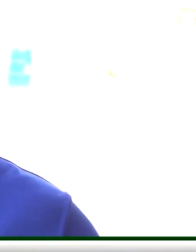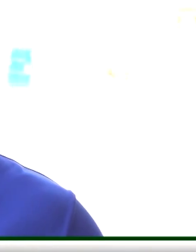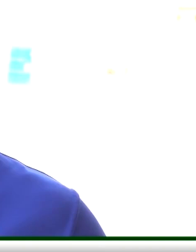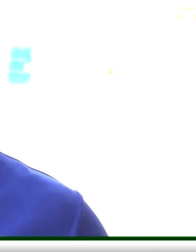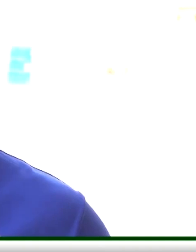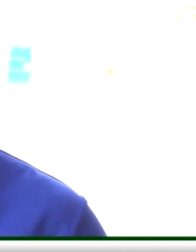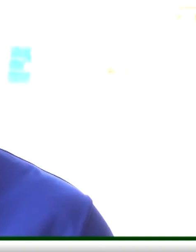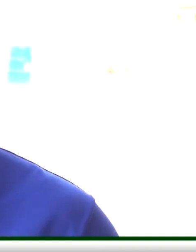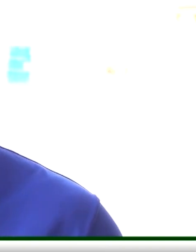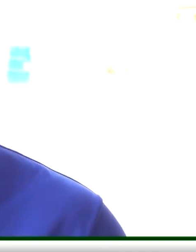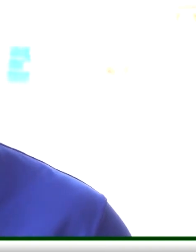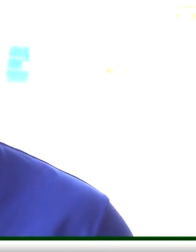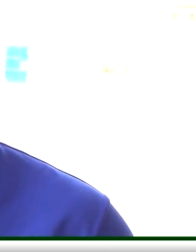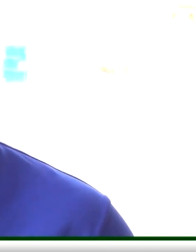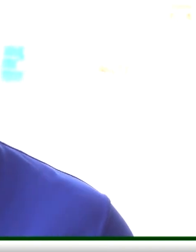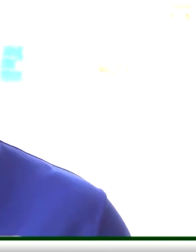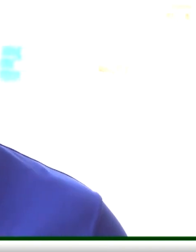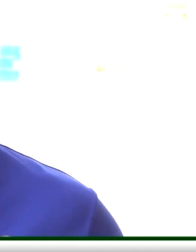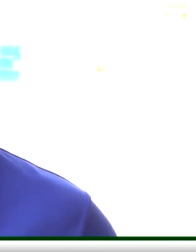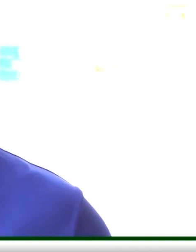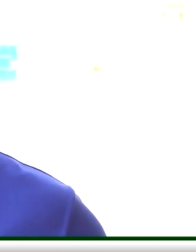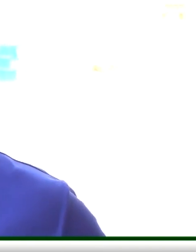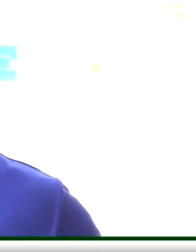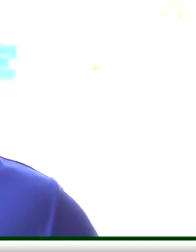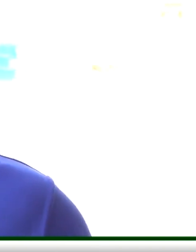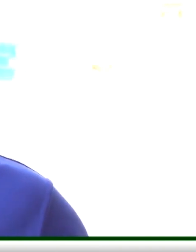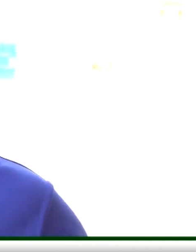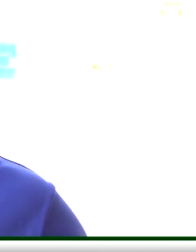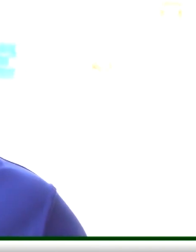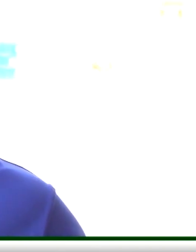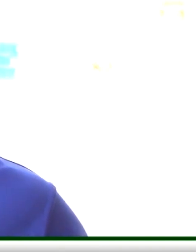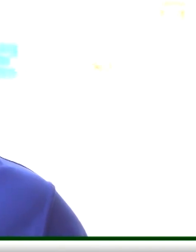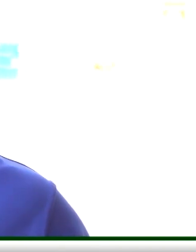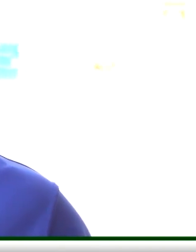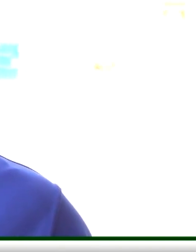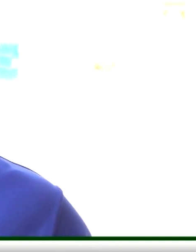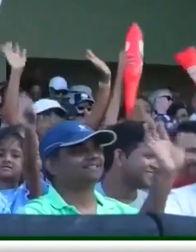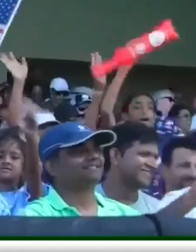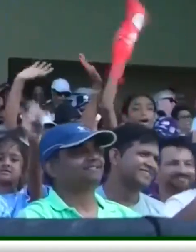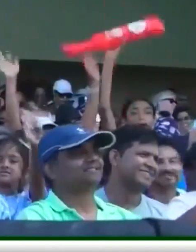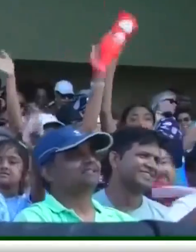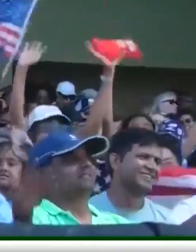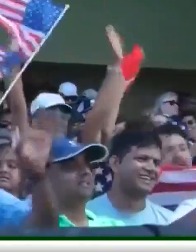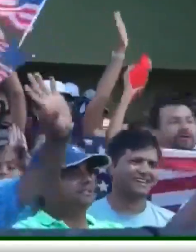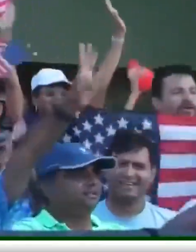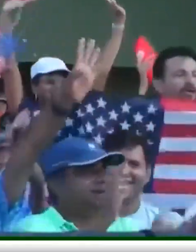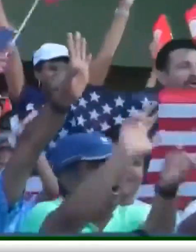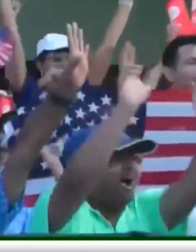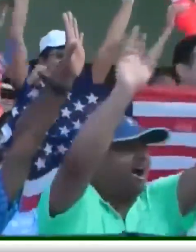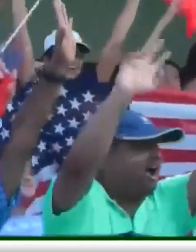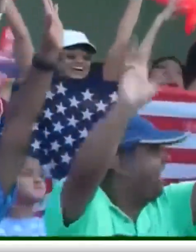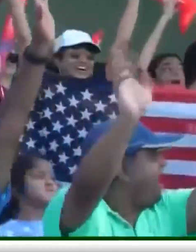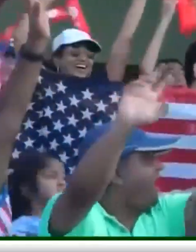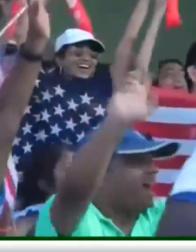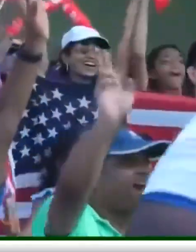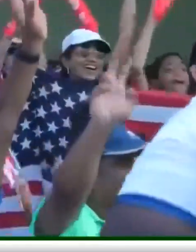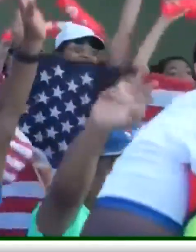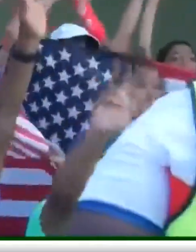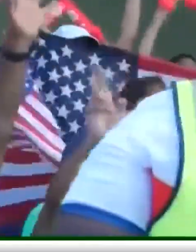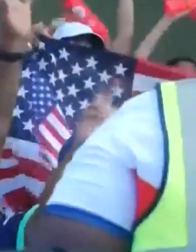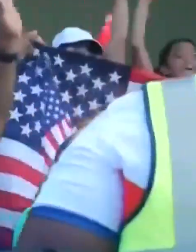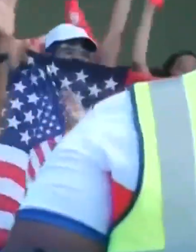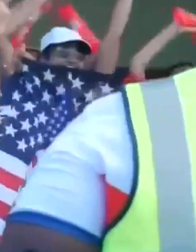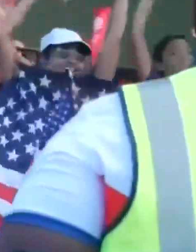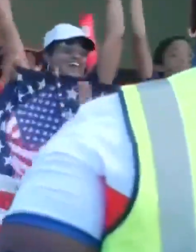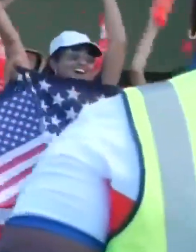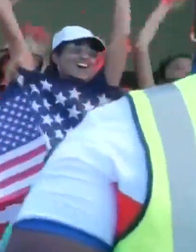terms of security arrangements and everything else. But Kensington Oval is truly the Mecca. We've done pretty well up to now. The